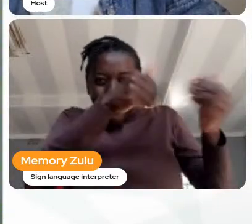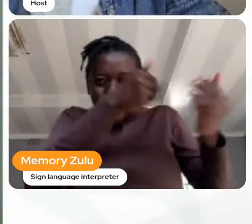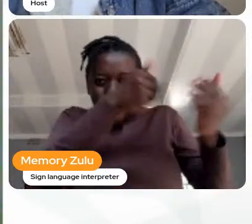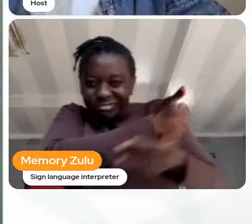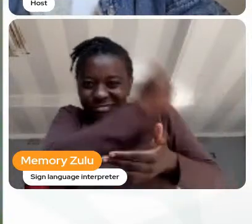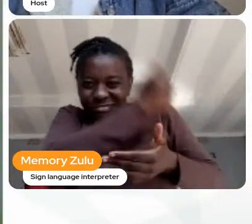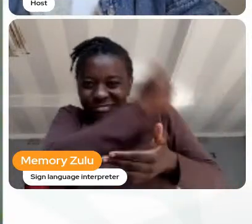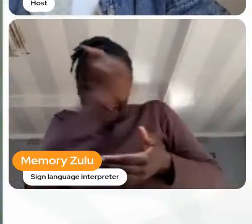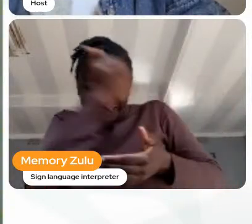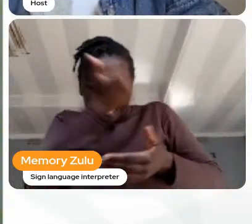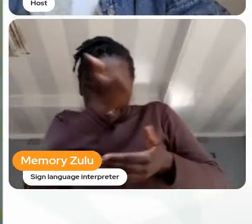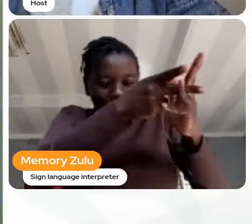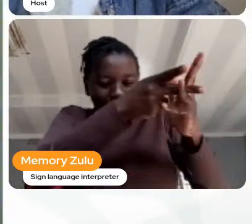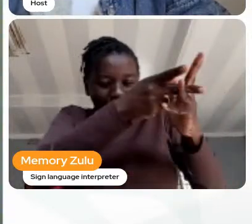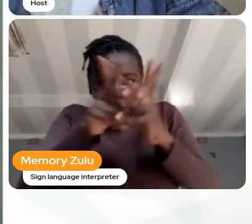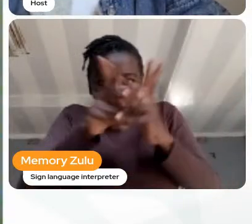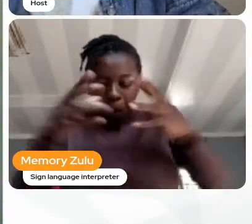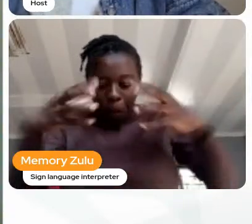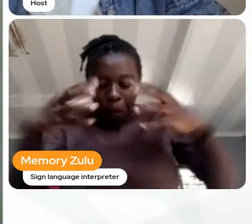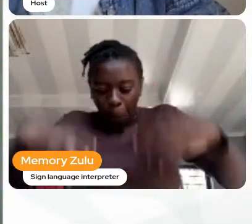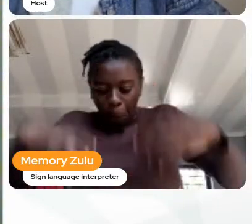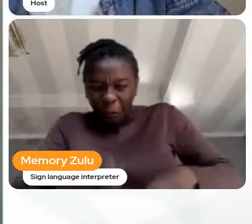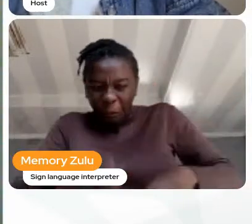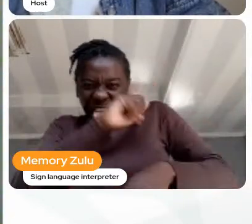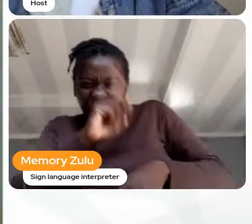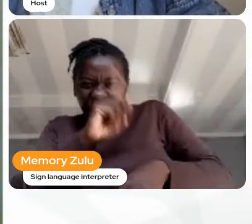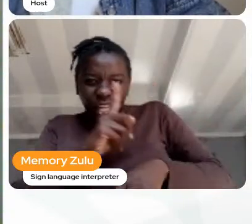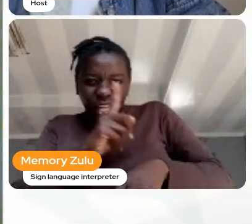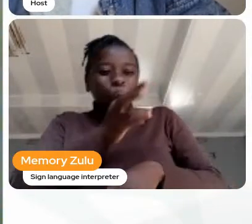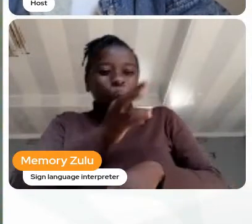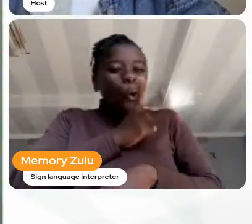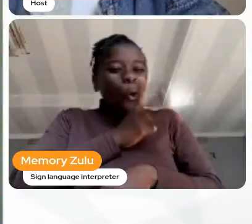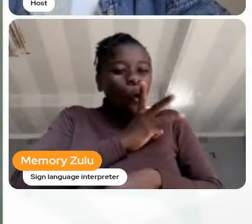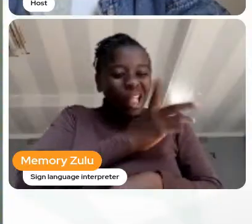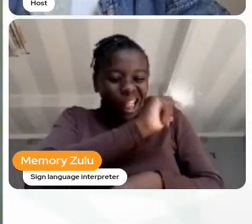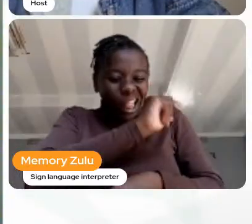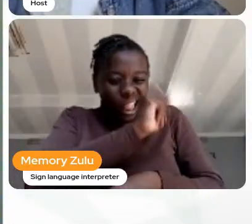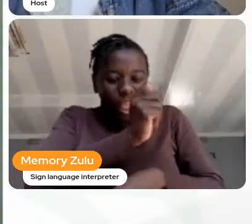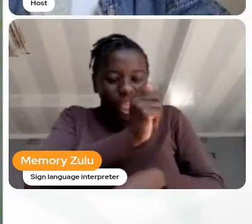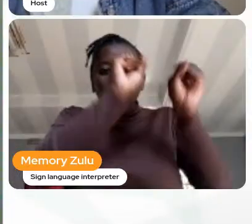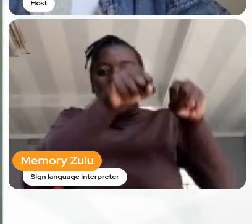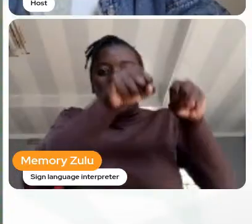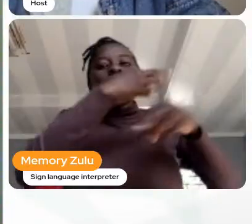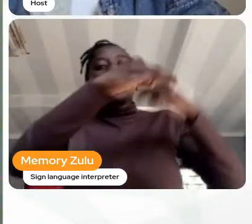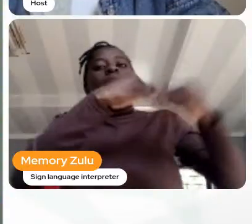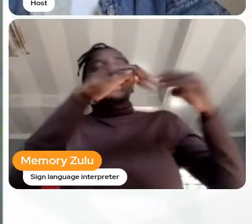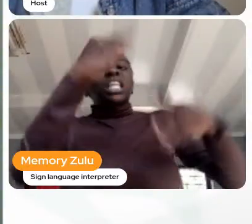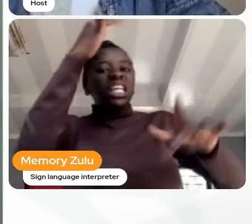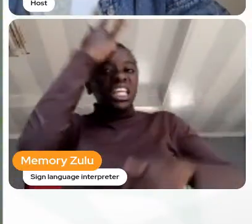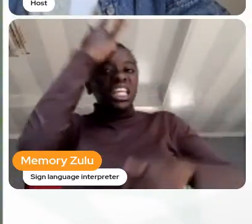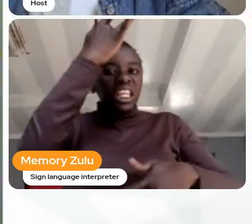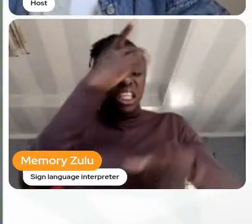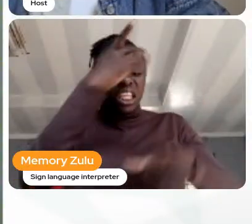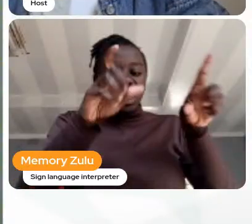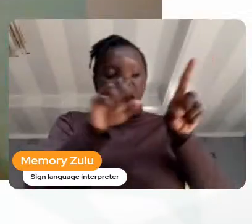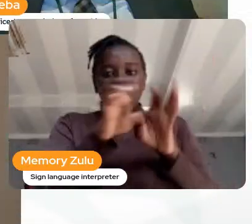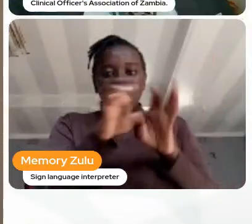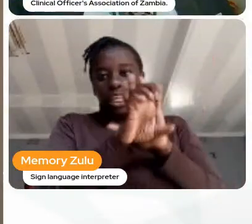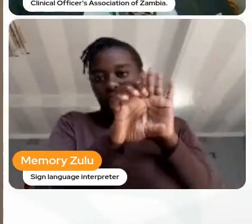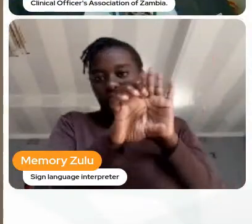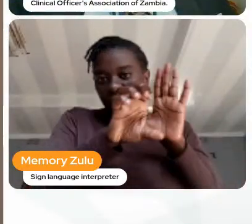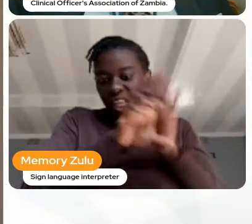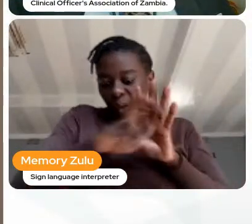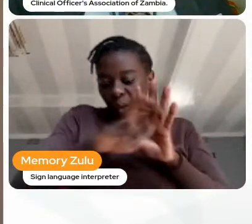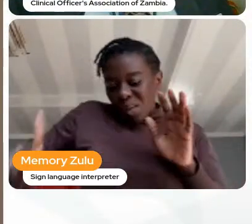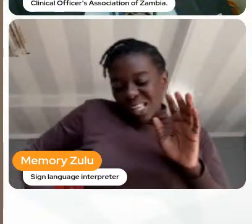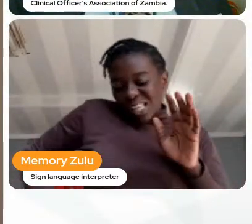the organs that are affected when it comes to the urinary tract infections. Thank you. Thank you so much